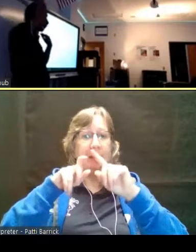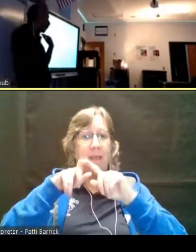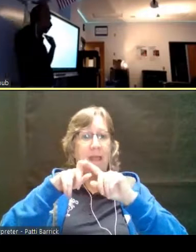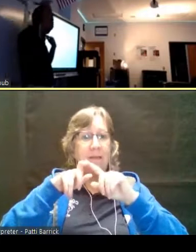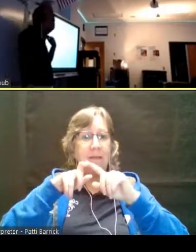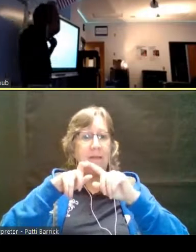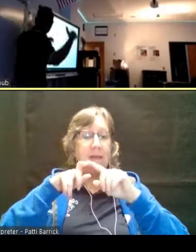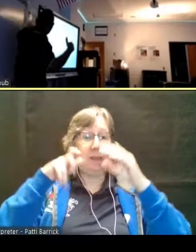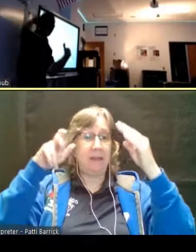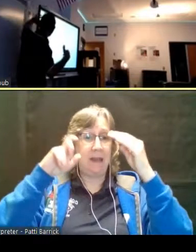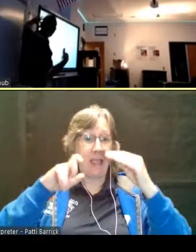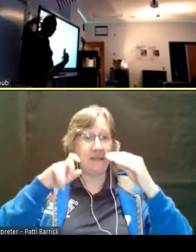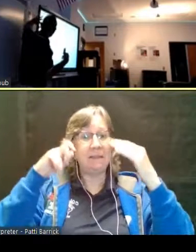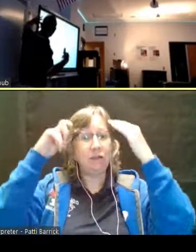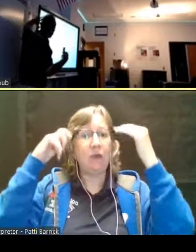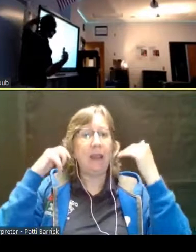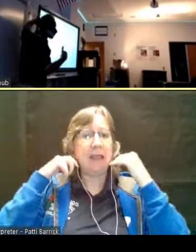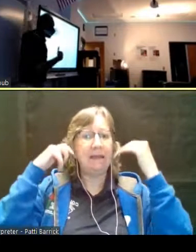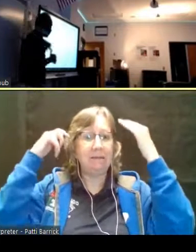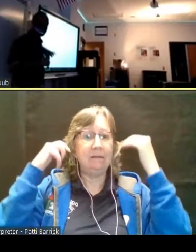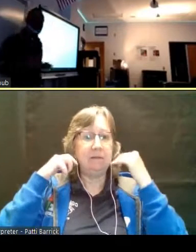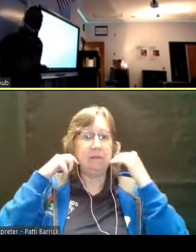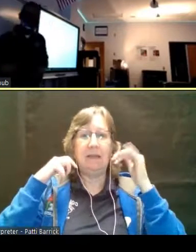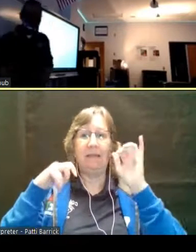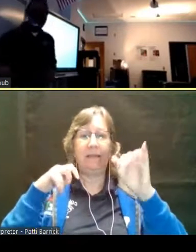head. So that's what this piece is.